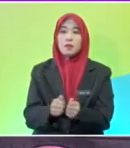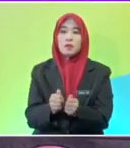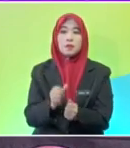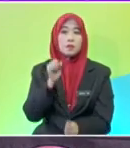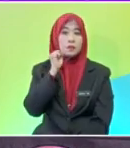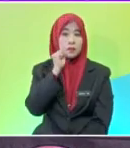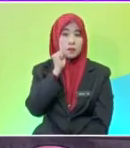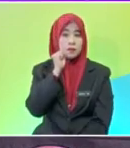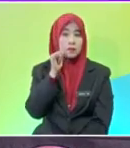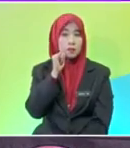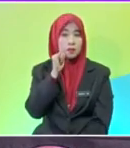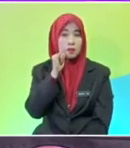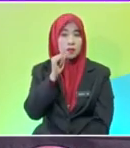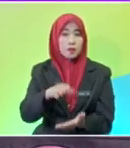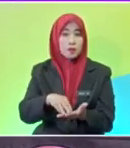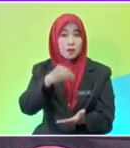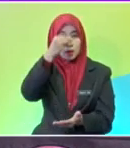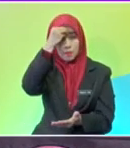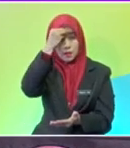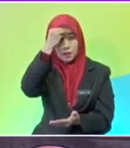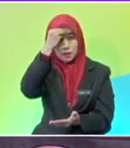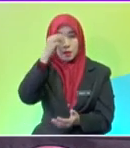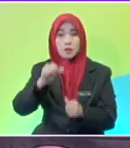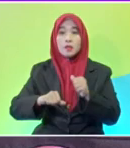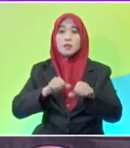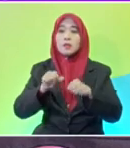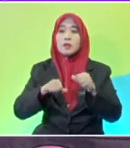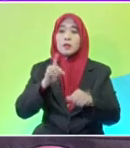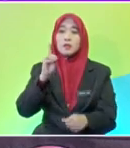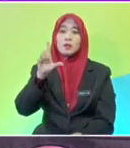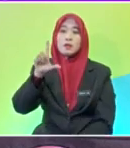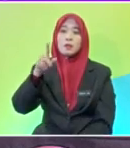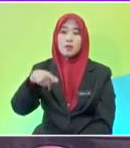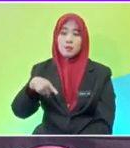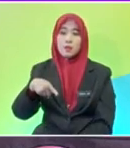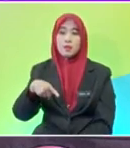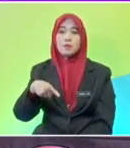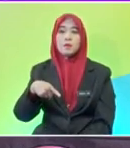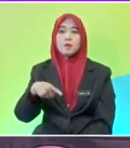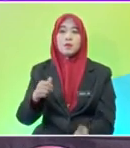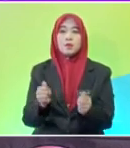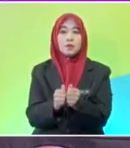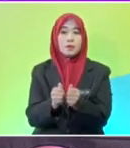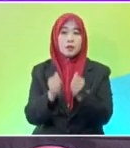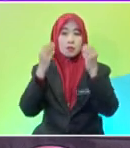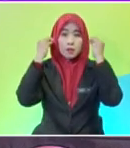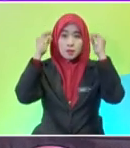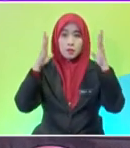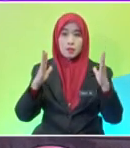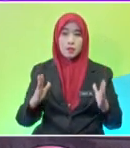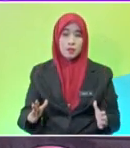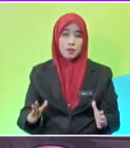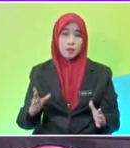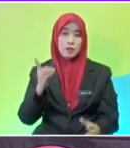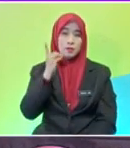be learning science DLP or dual language program with me here. Our teacher is also here in the